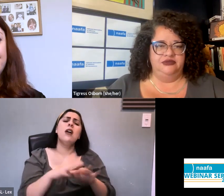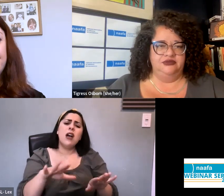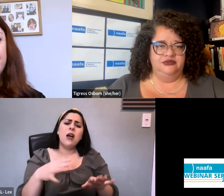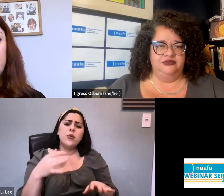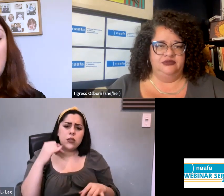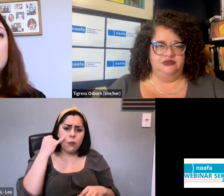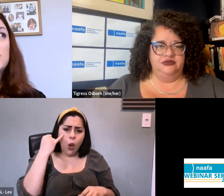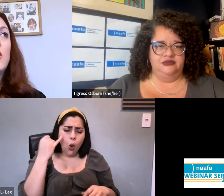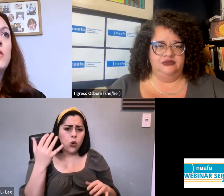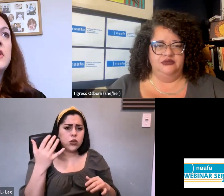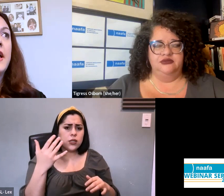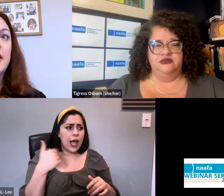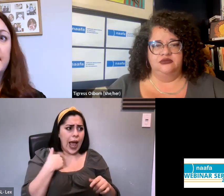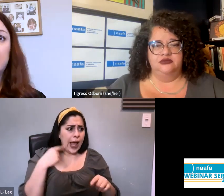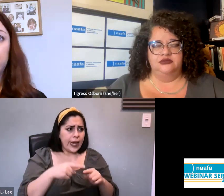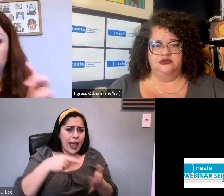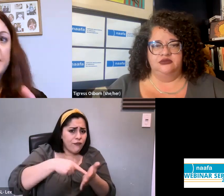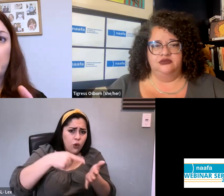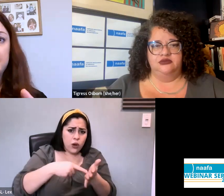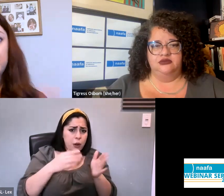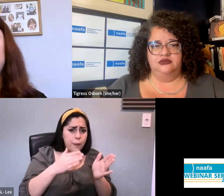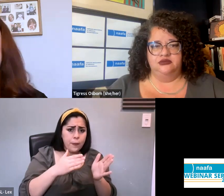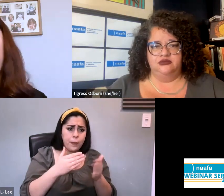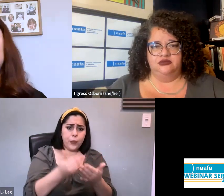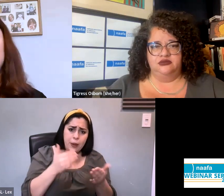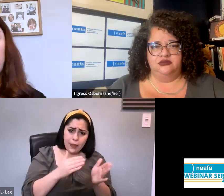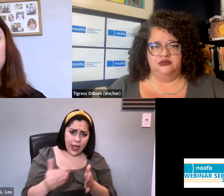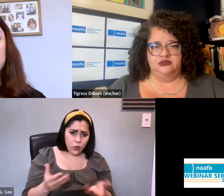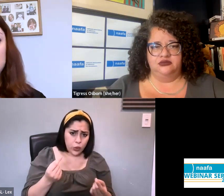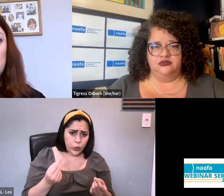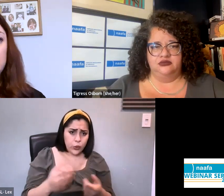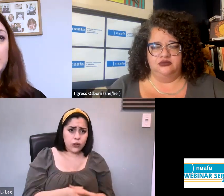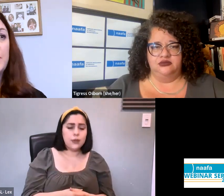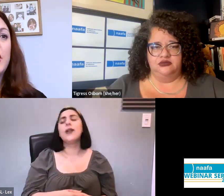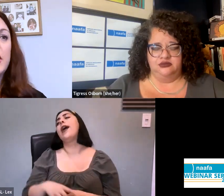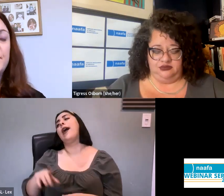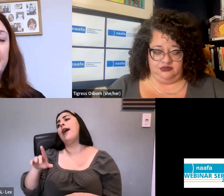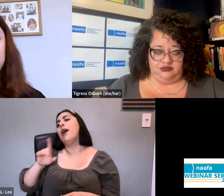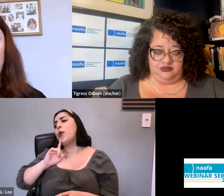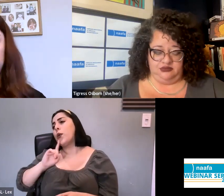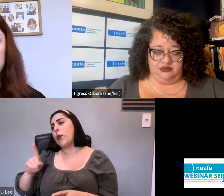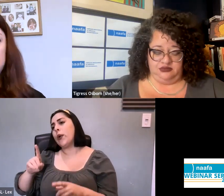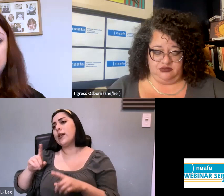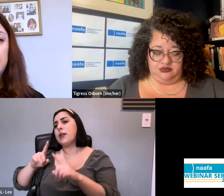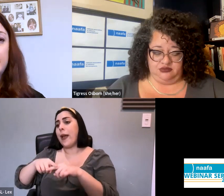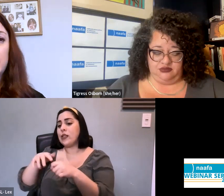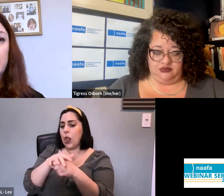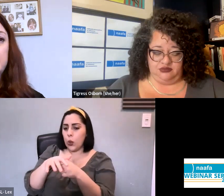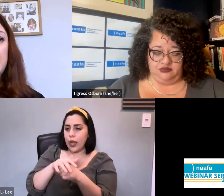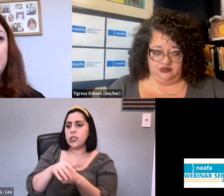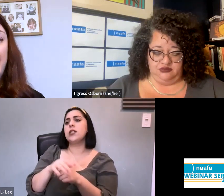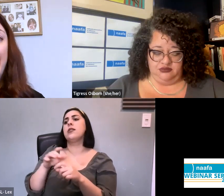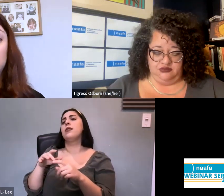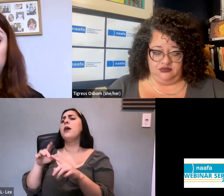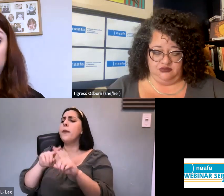pre-planning? So this boils down to geographical location as well, too. There are various options in